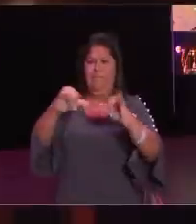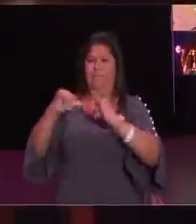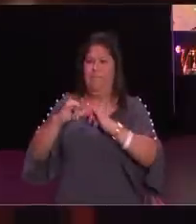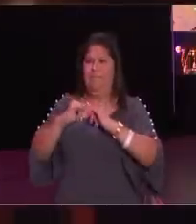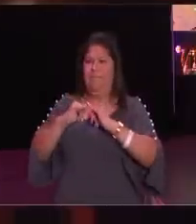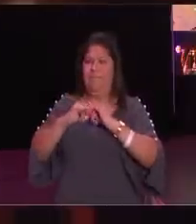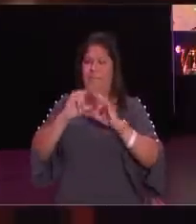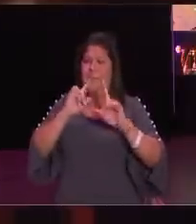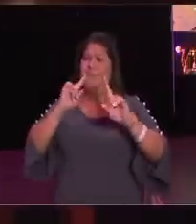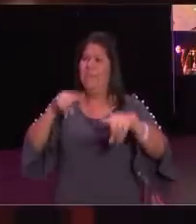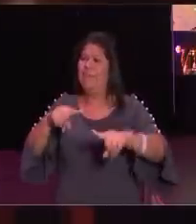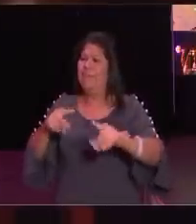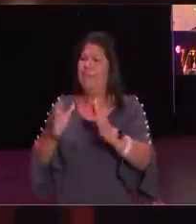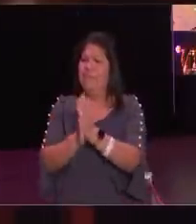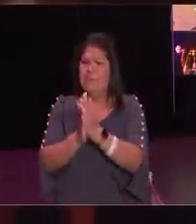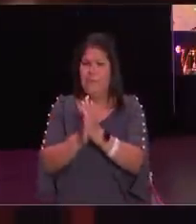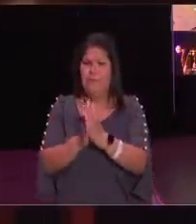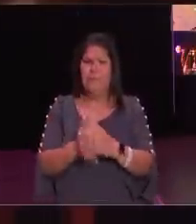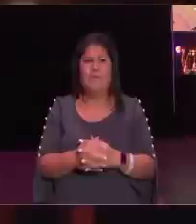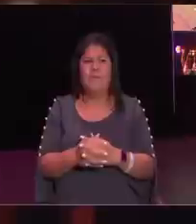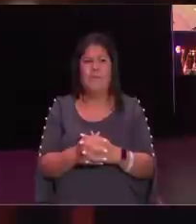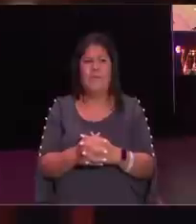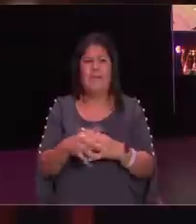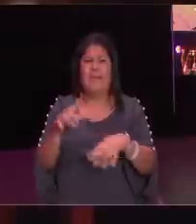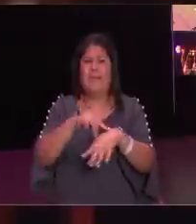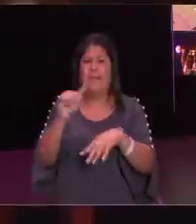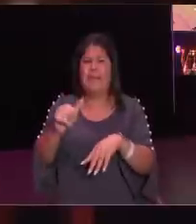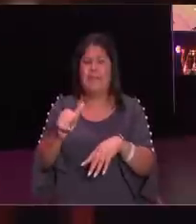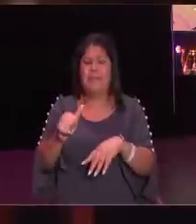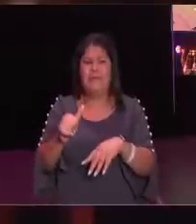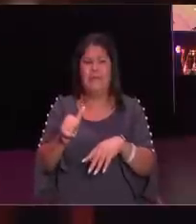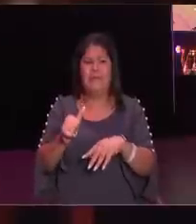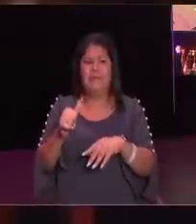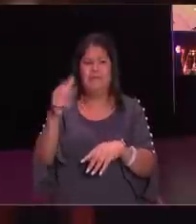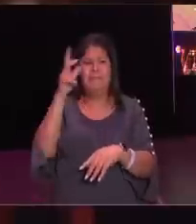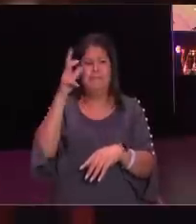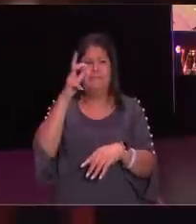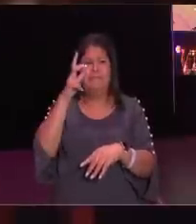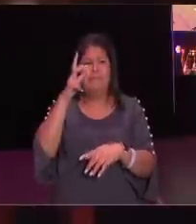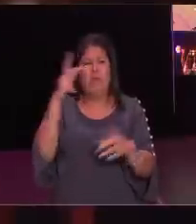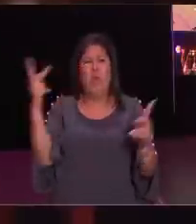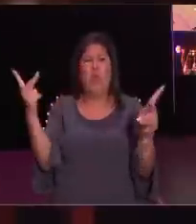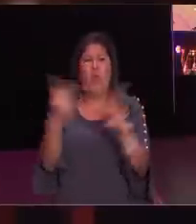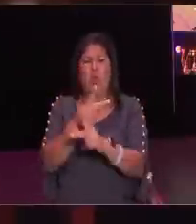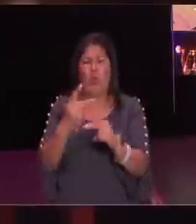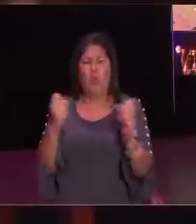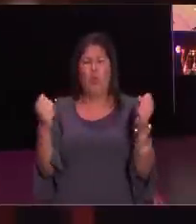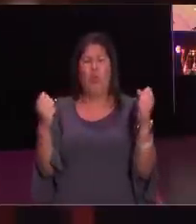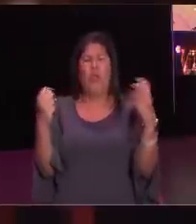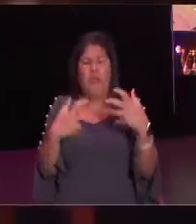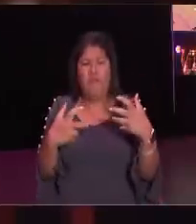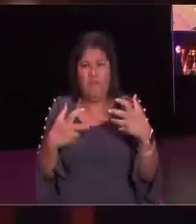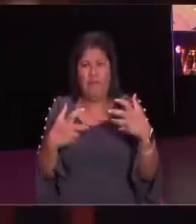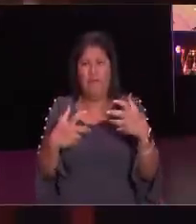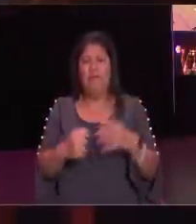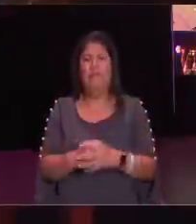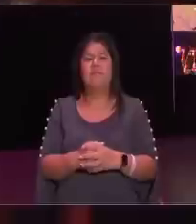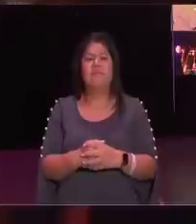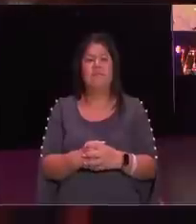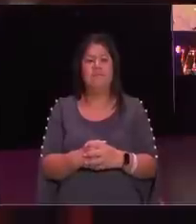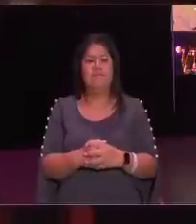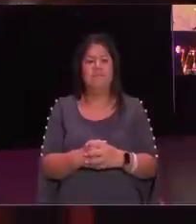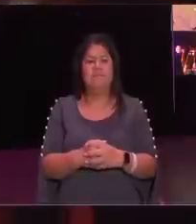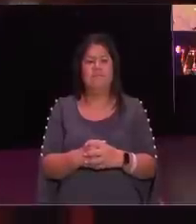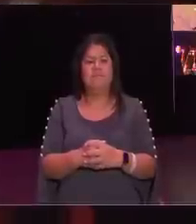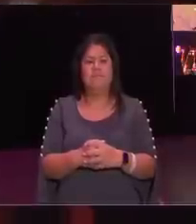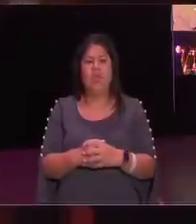an answer to prayer and at the same time, the devil's worst nightmare. Oh,